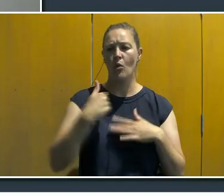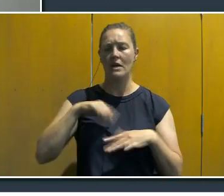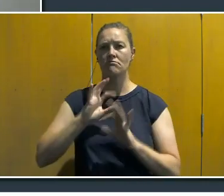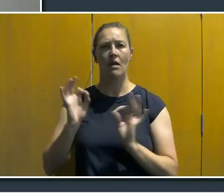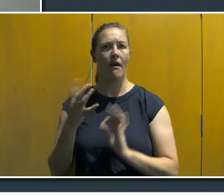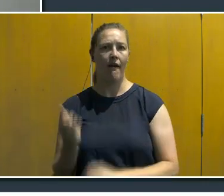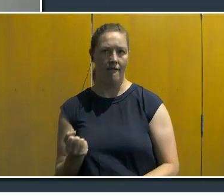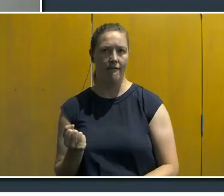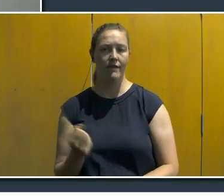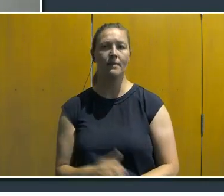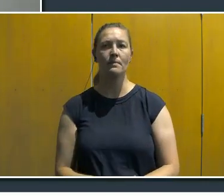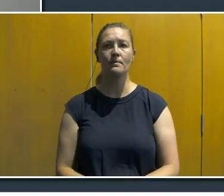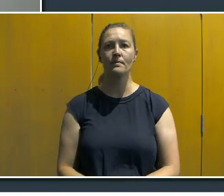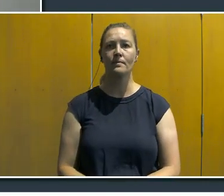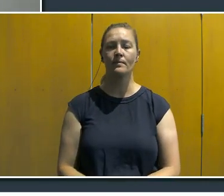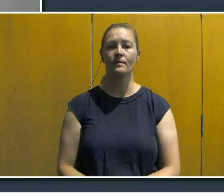of.